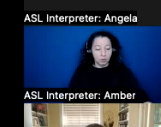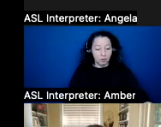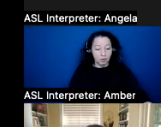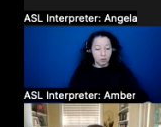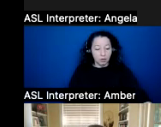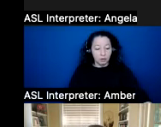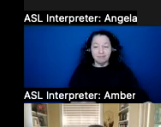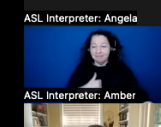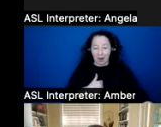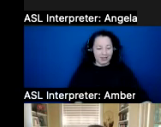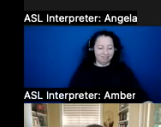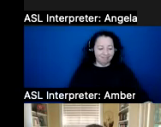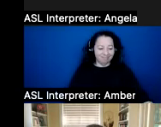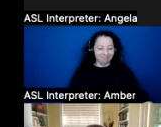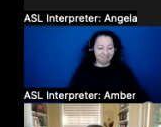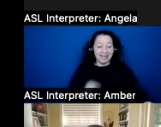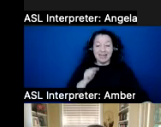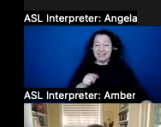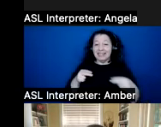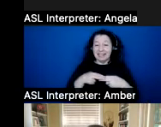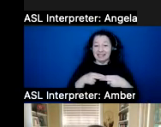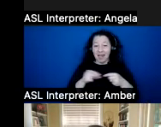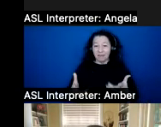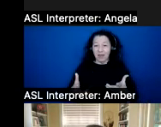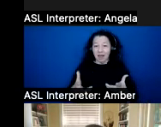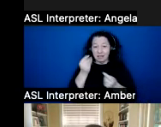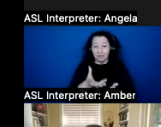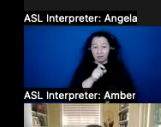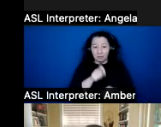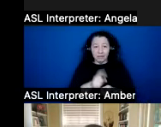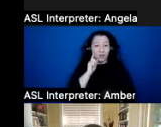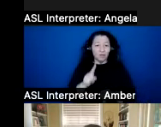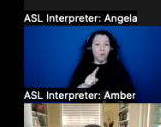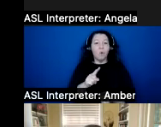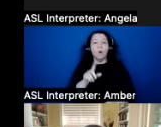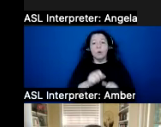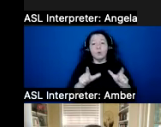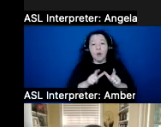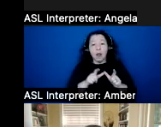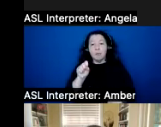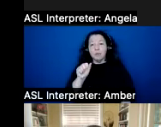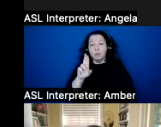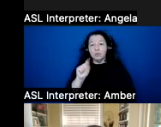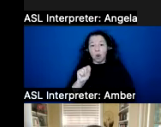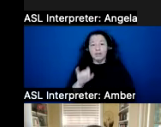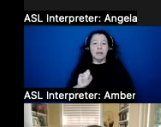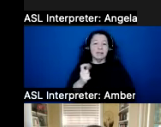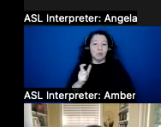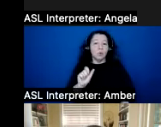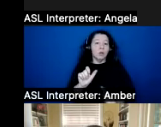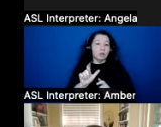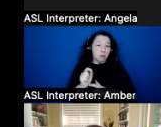Sorry. This slide provides information specific to tribal SARTs, sexual assault response teams.